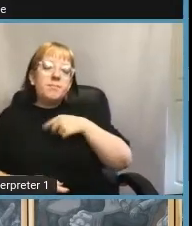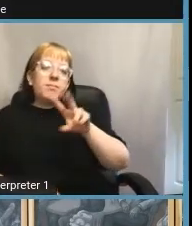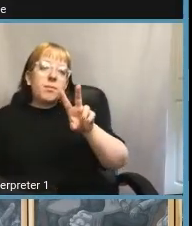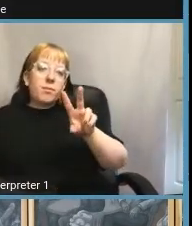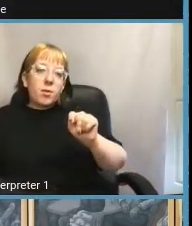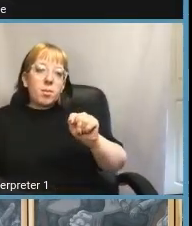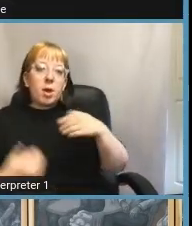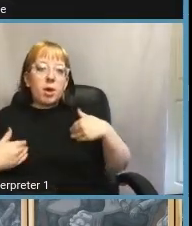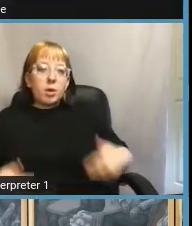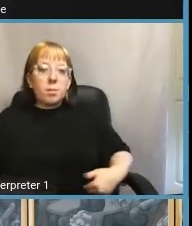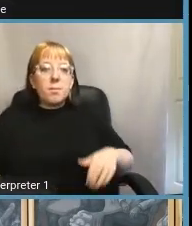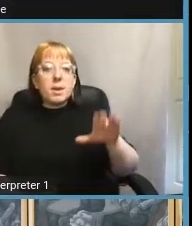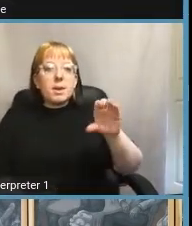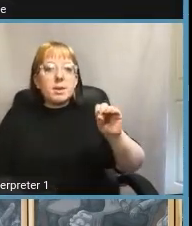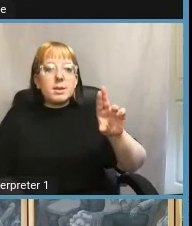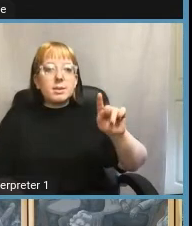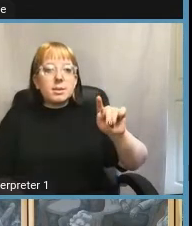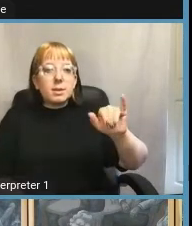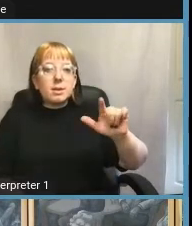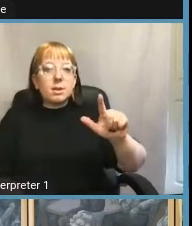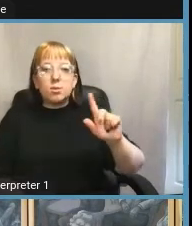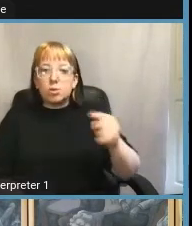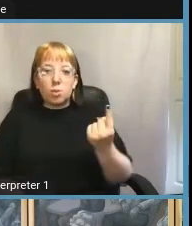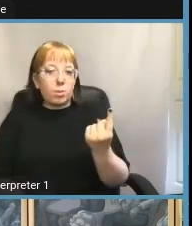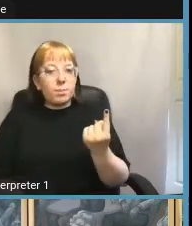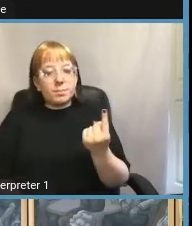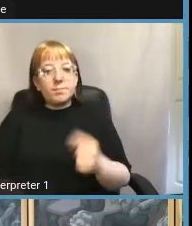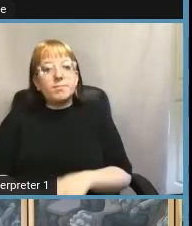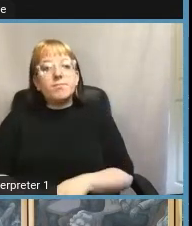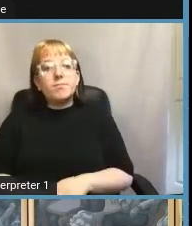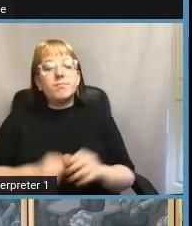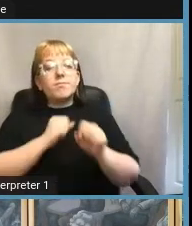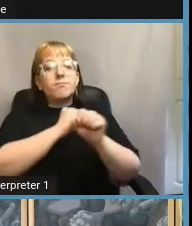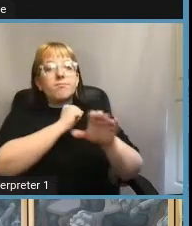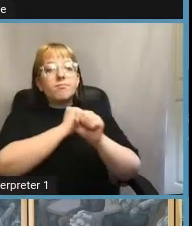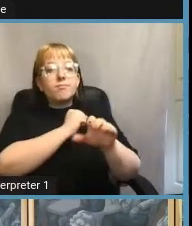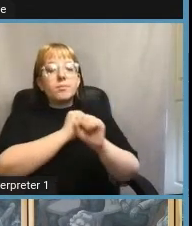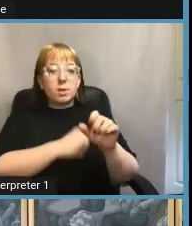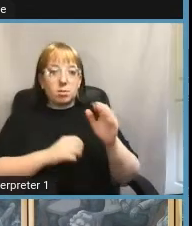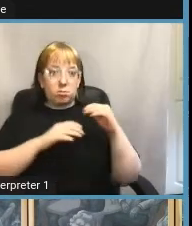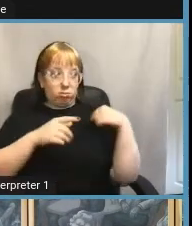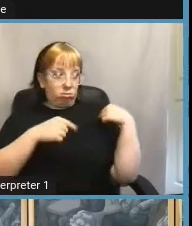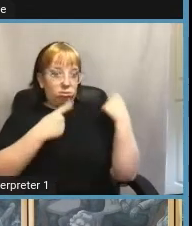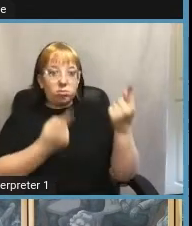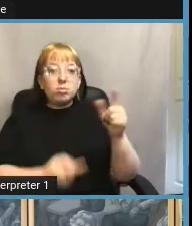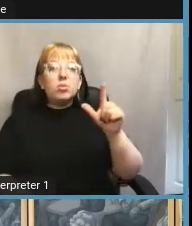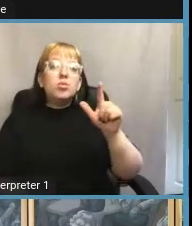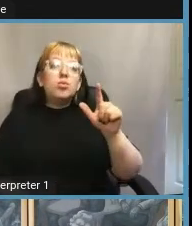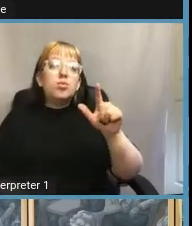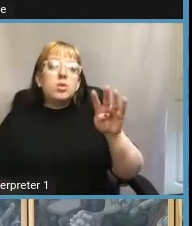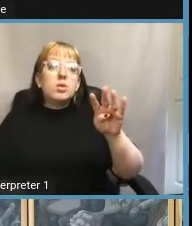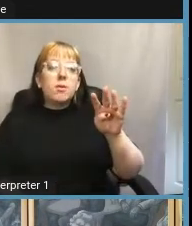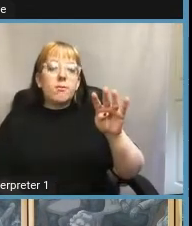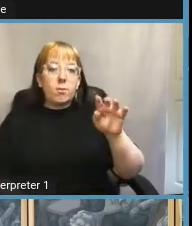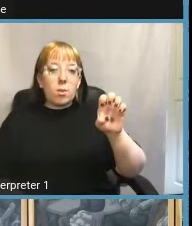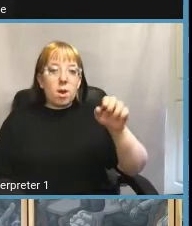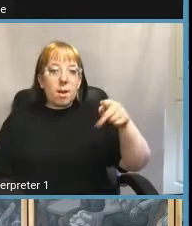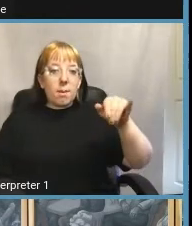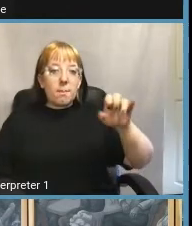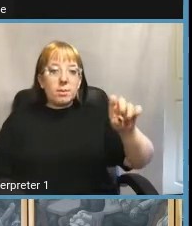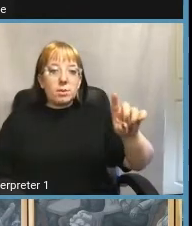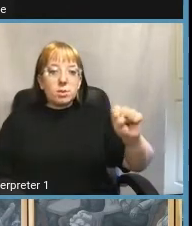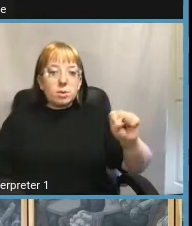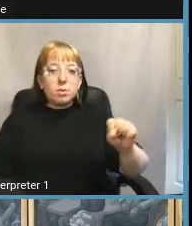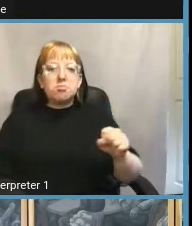Council. We have produced a total so far of 24 episodes, and they run about